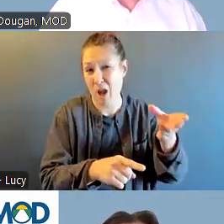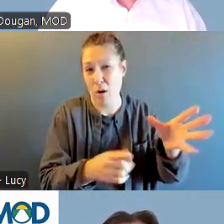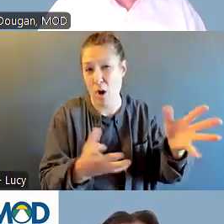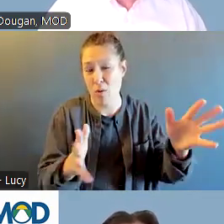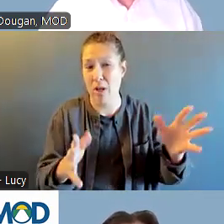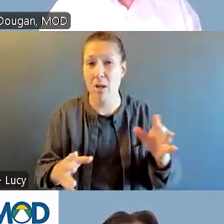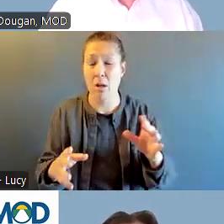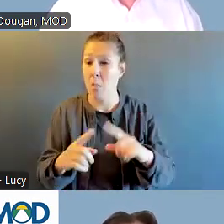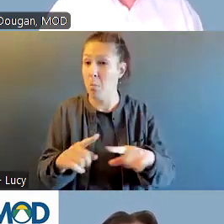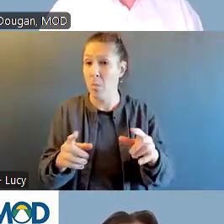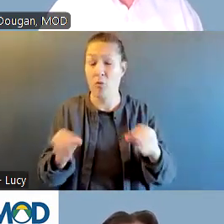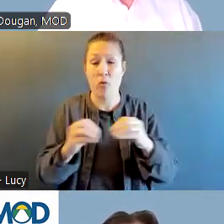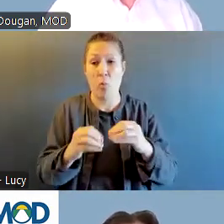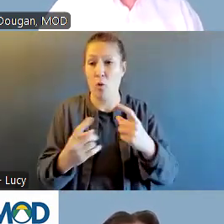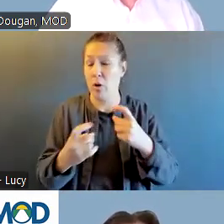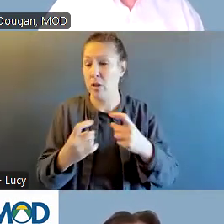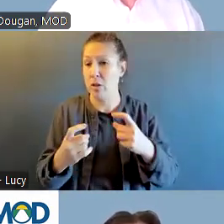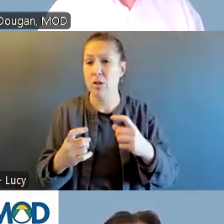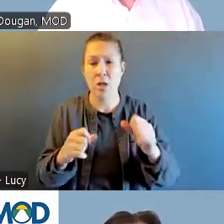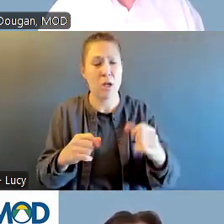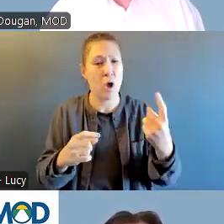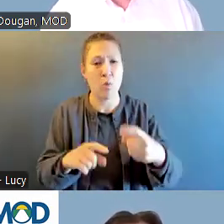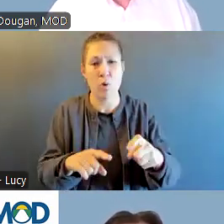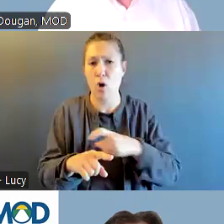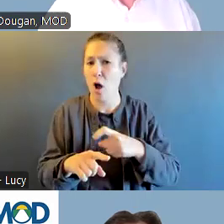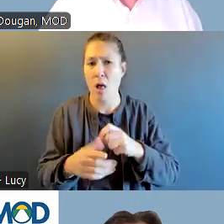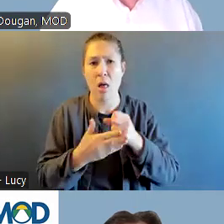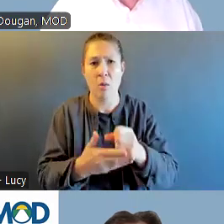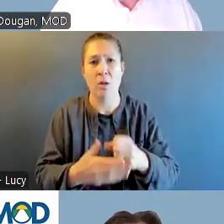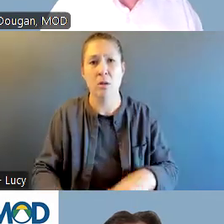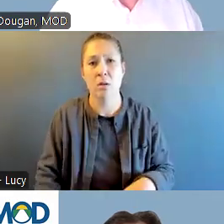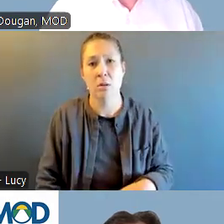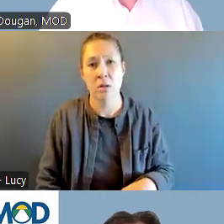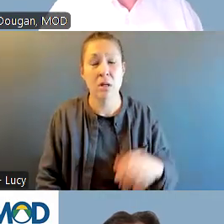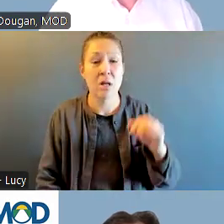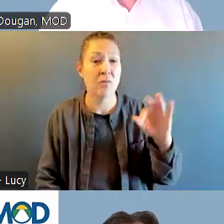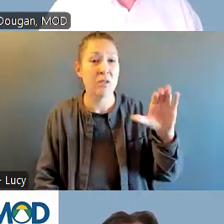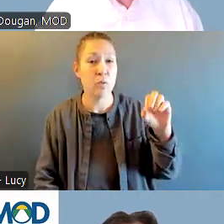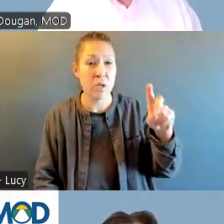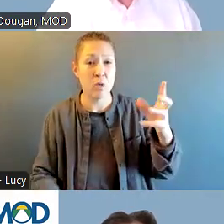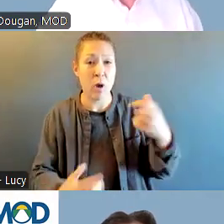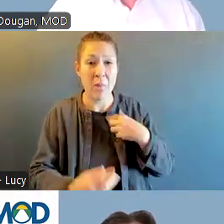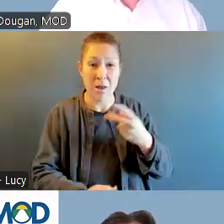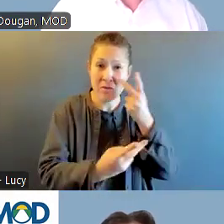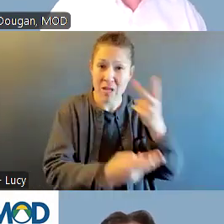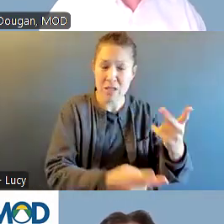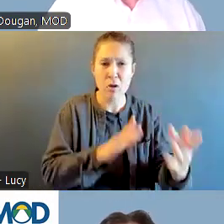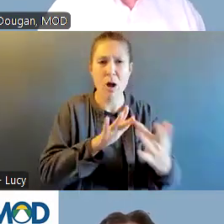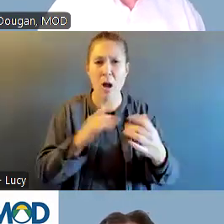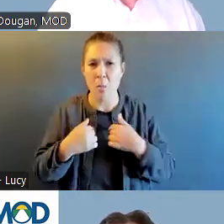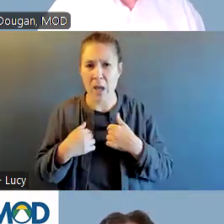what you read, give us a call. We will definitely help you. But for commissions who want me to come out, please reach out to me directly or reach out to us on the